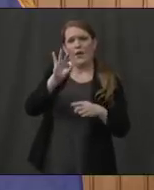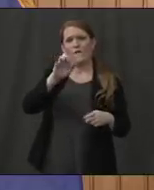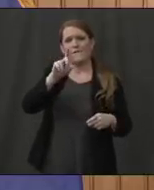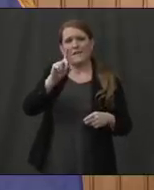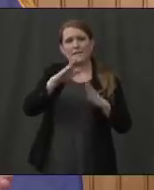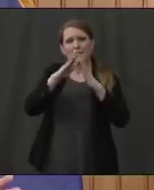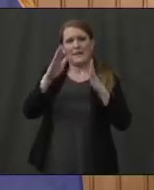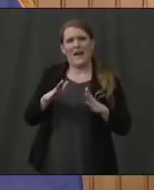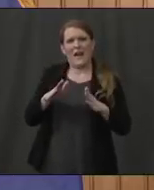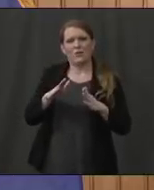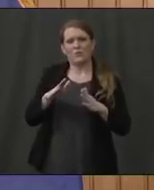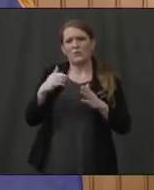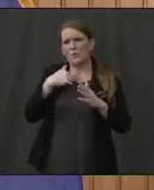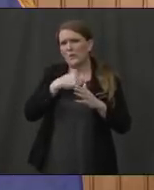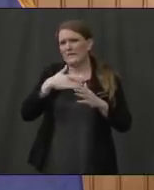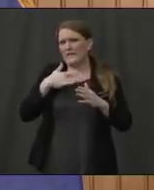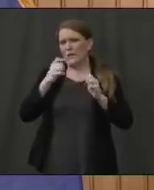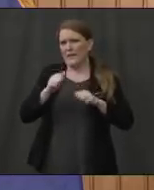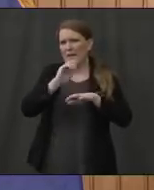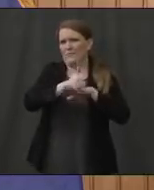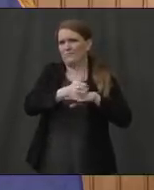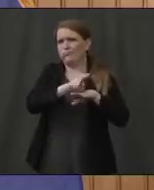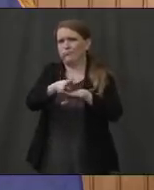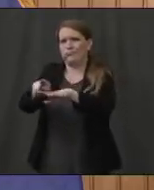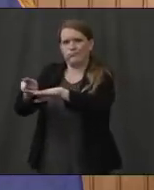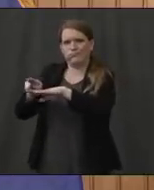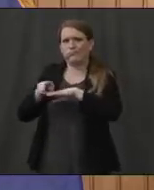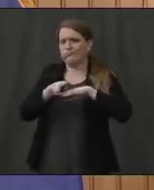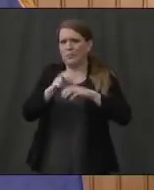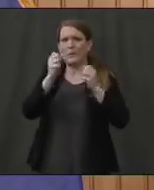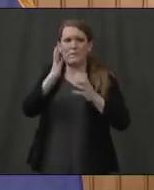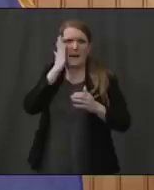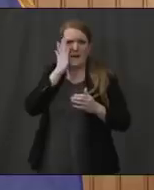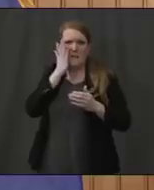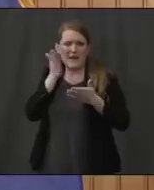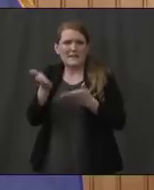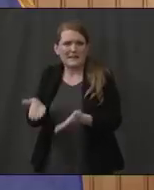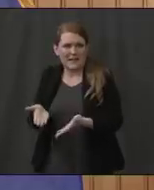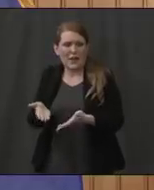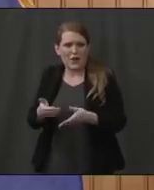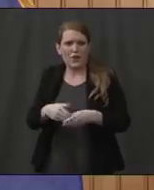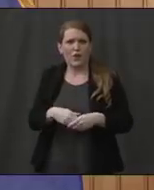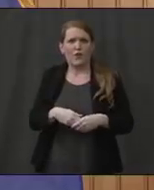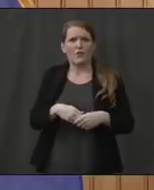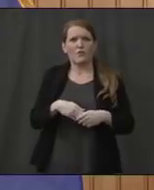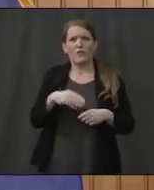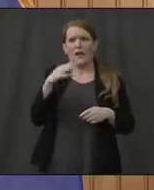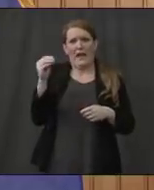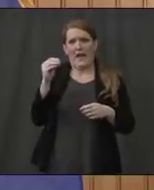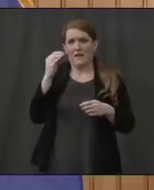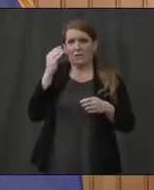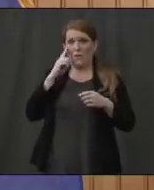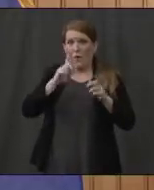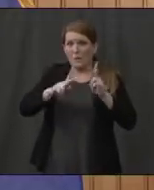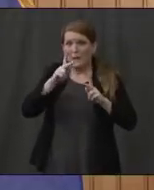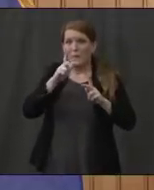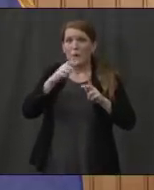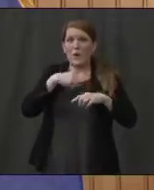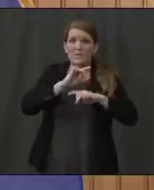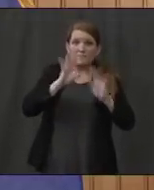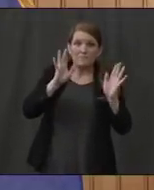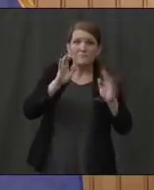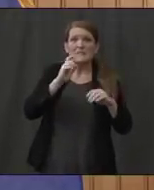hospitals in a box. They can tell you in terms of intermediate care, perhaps not folks severe COVID, they are in the ICU, but